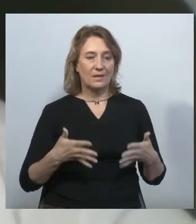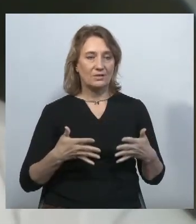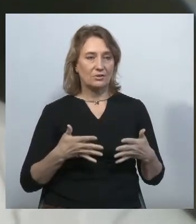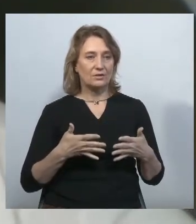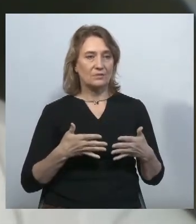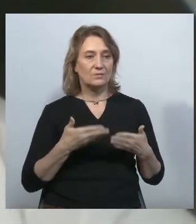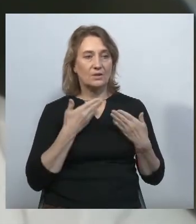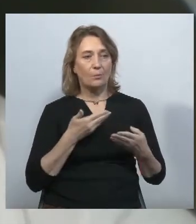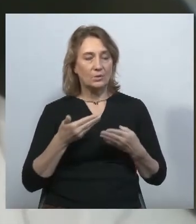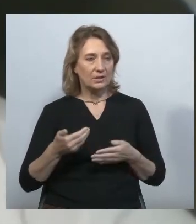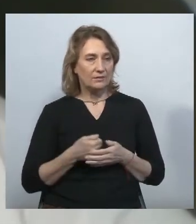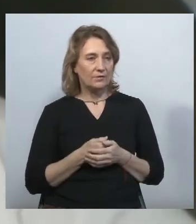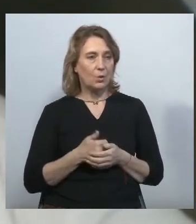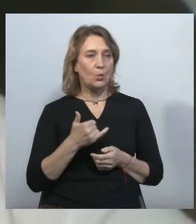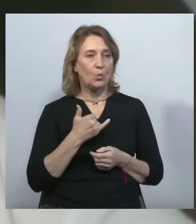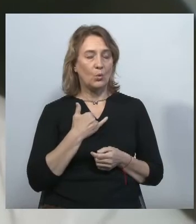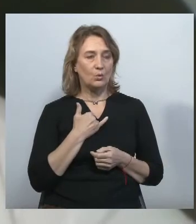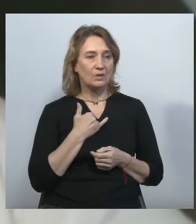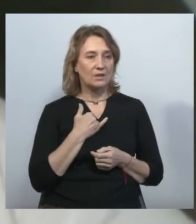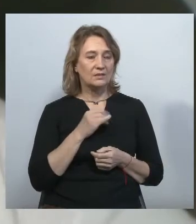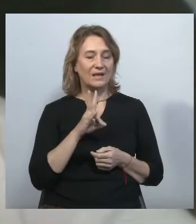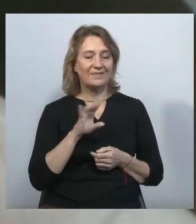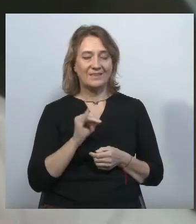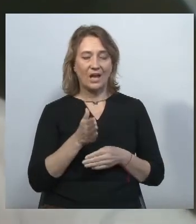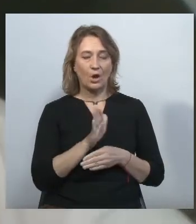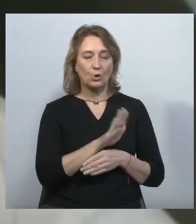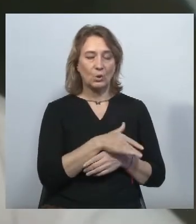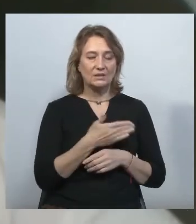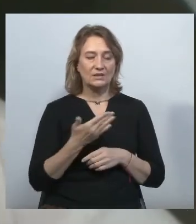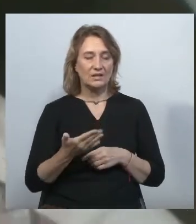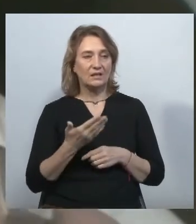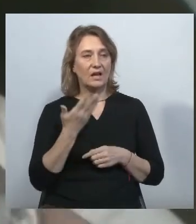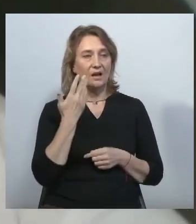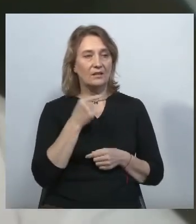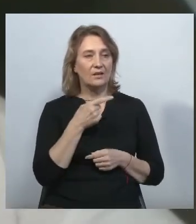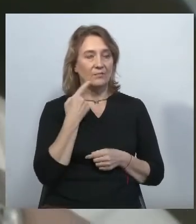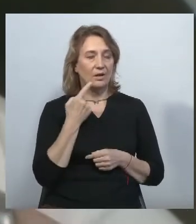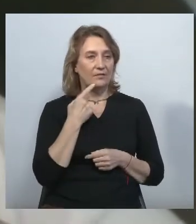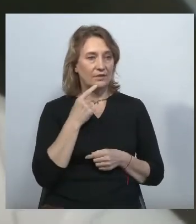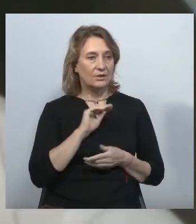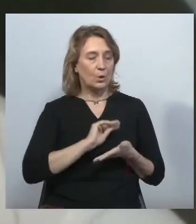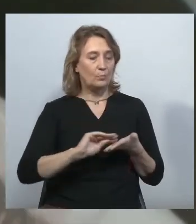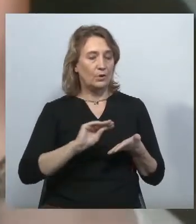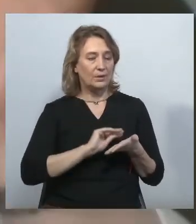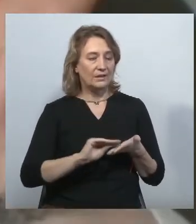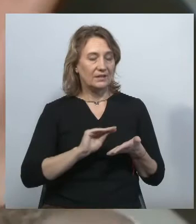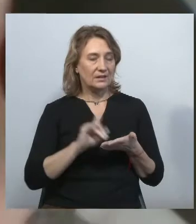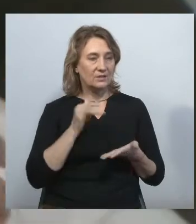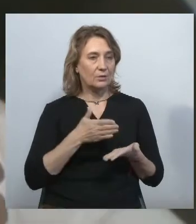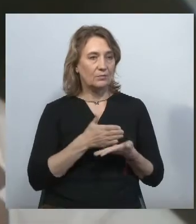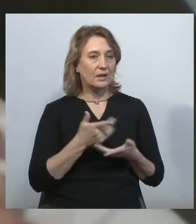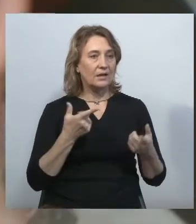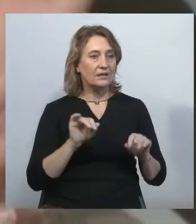most significant because we don't have a separation. When we are talking about